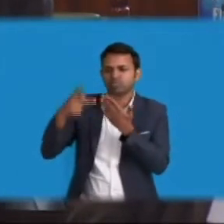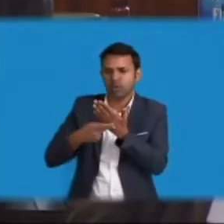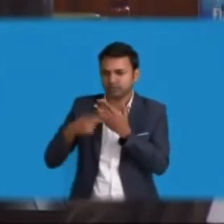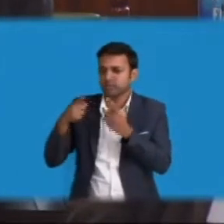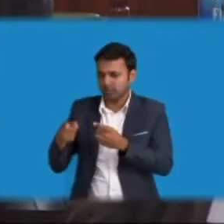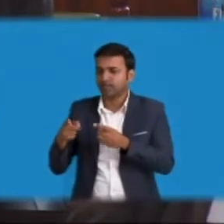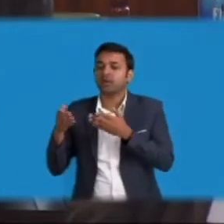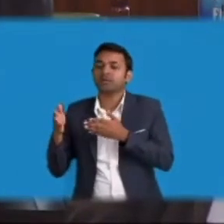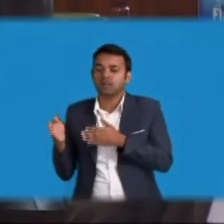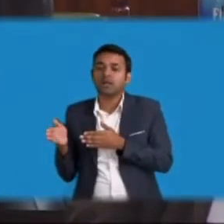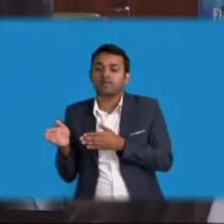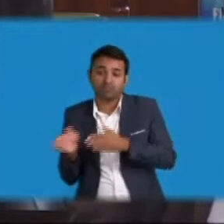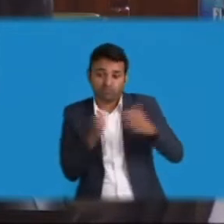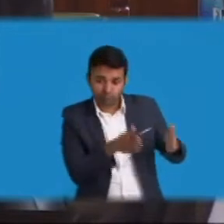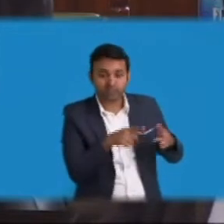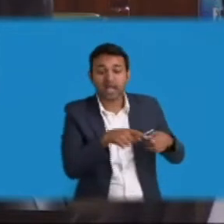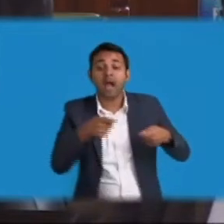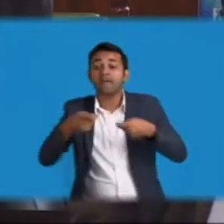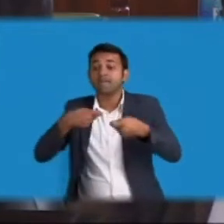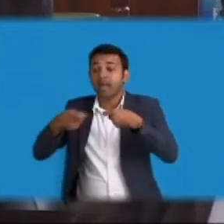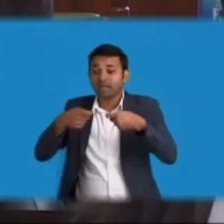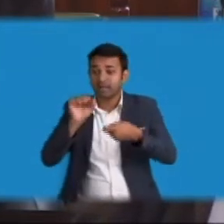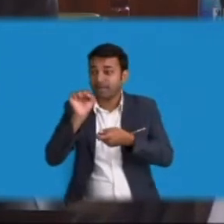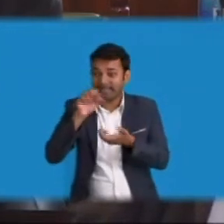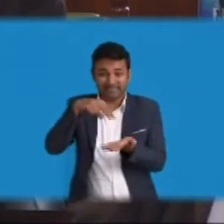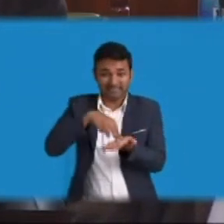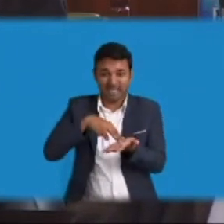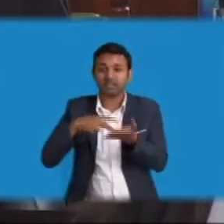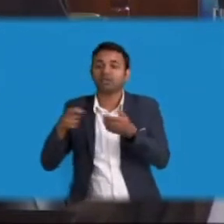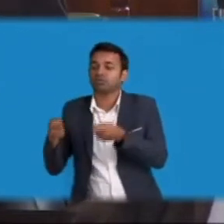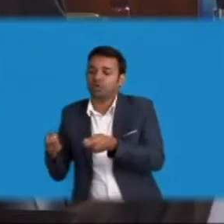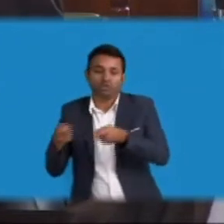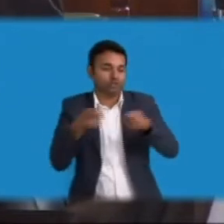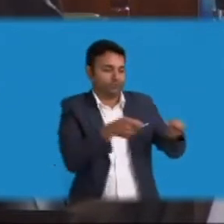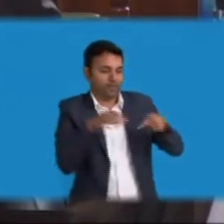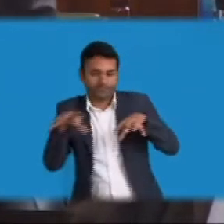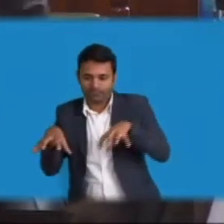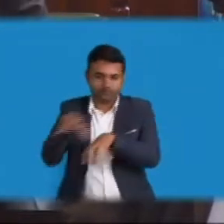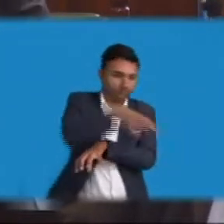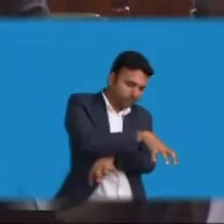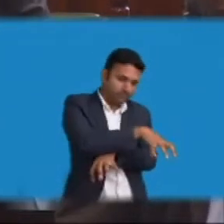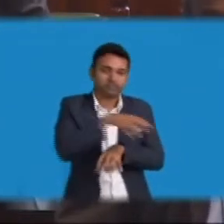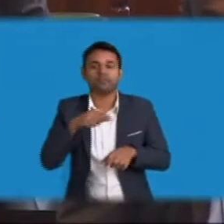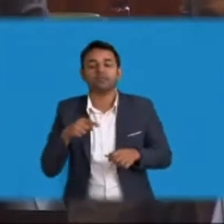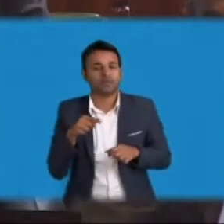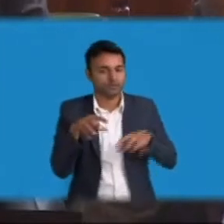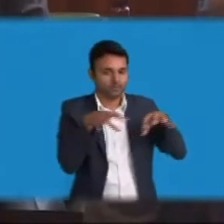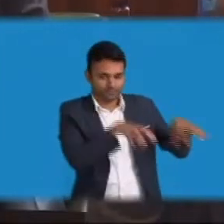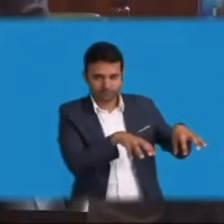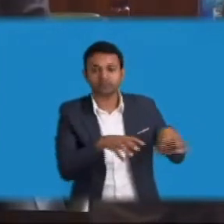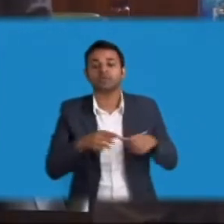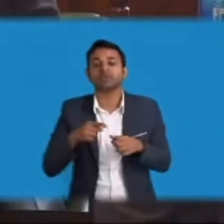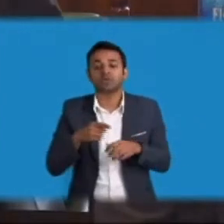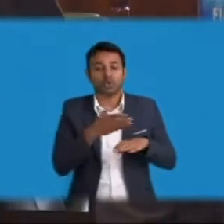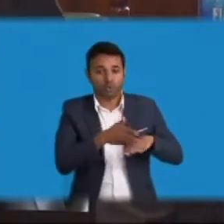market and bus station. Madam Speaker, we have begun the planning for this relocation and we expect this will ease current